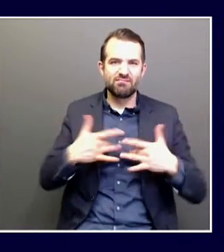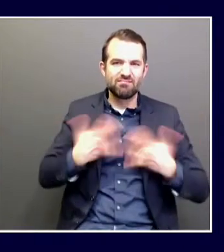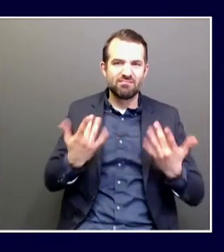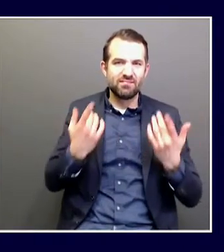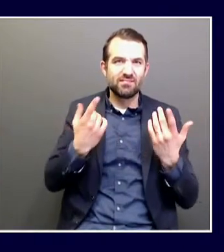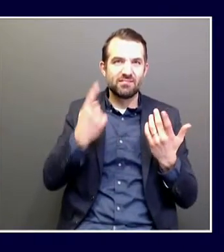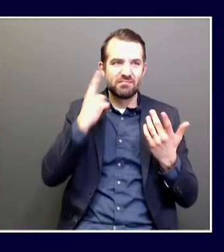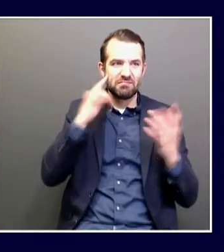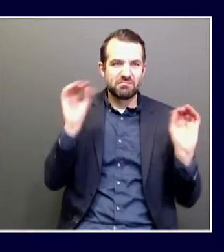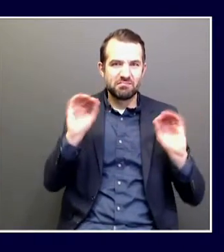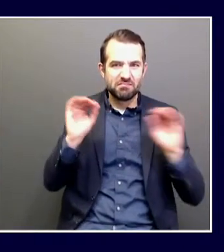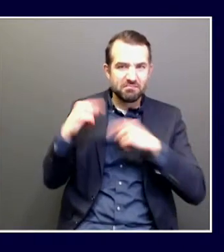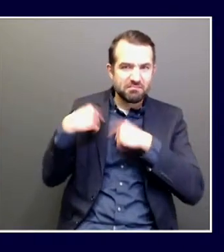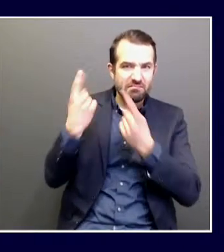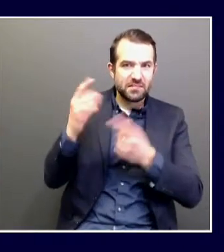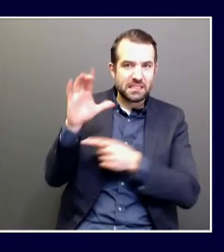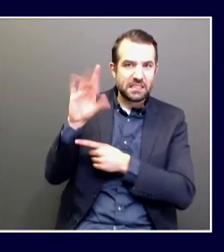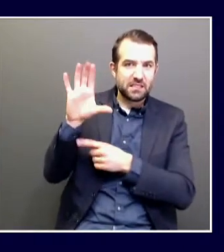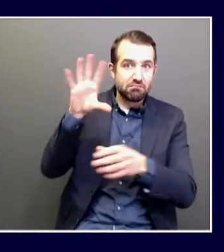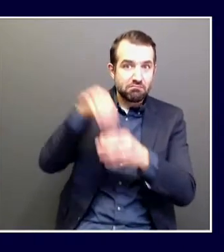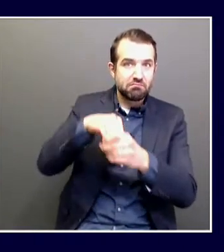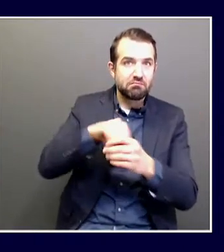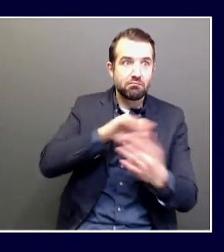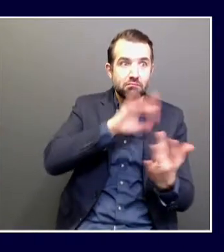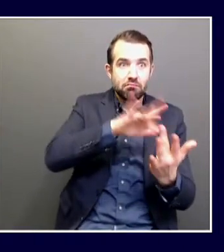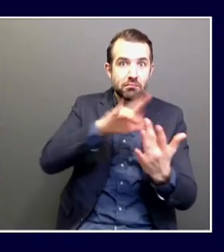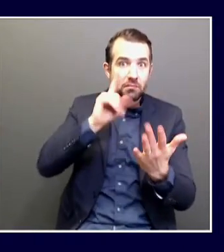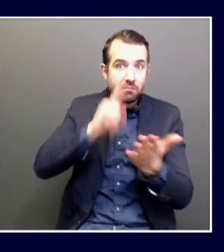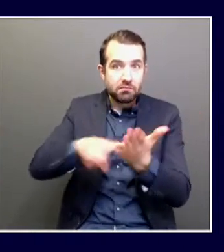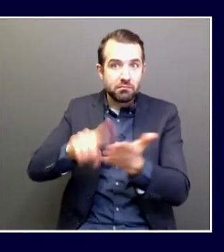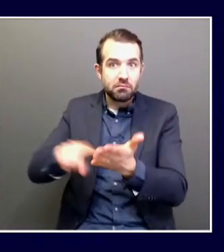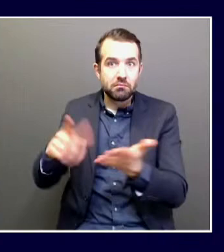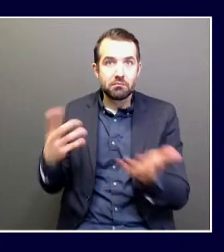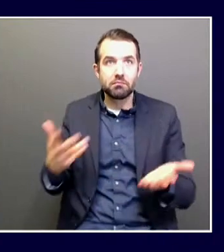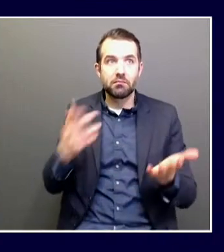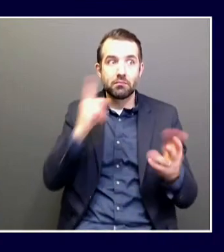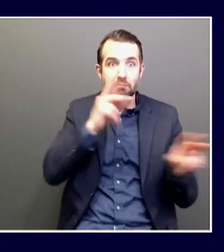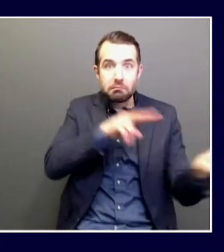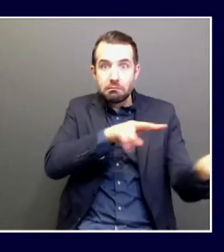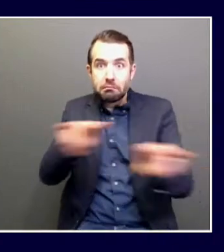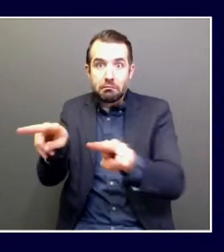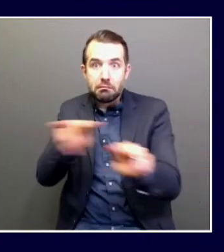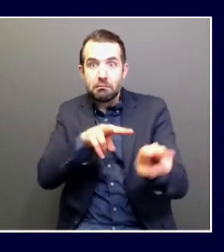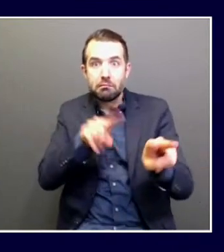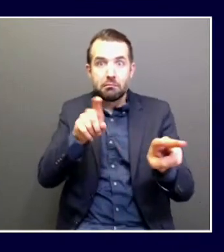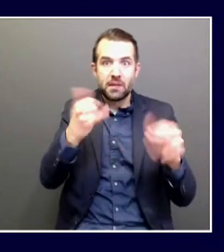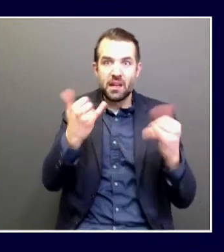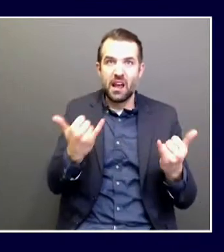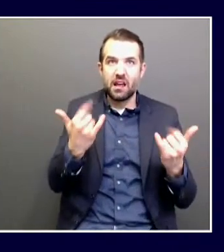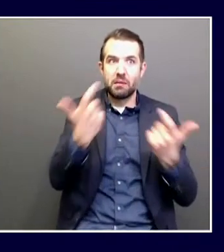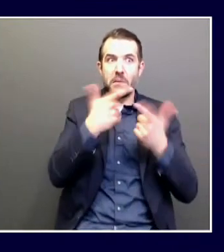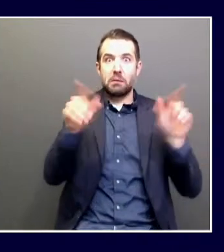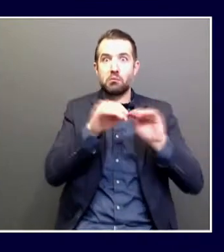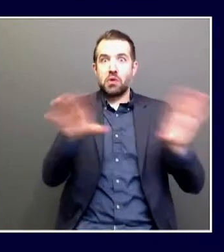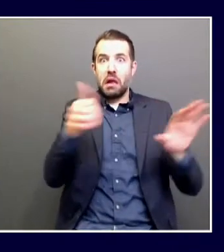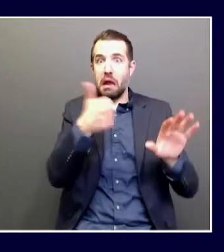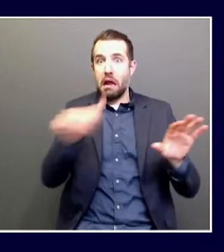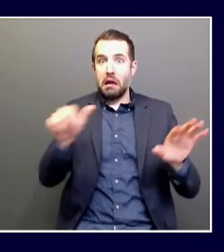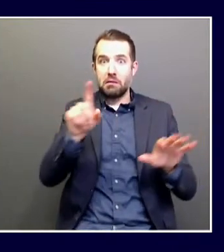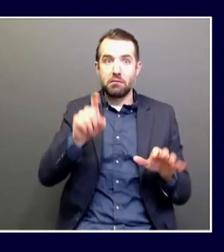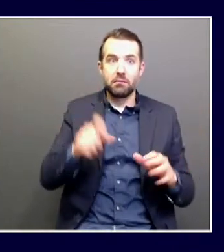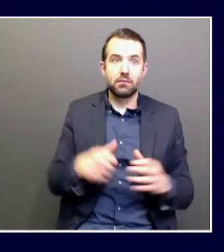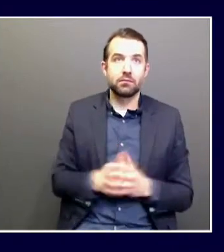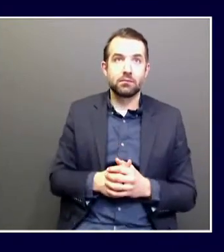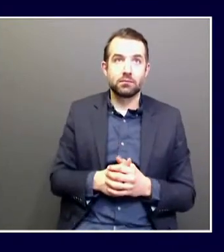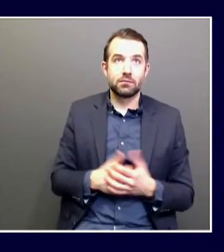outbreaks these days? And are there any of particular concern or any large ones in the state currently? Our role with respect to outbreaks